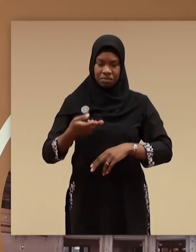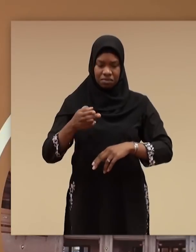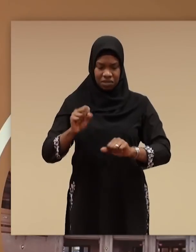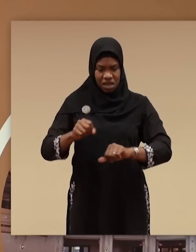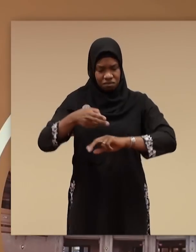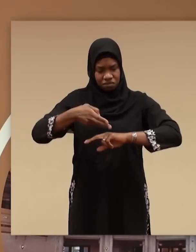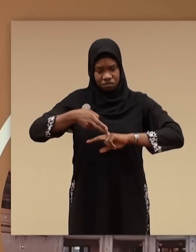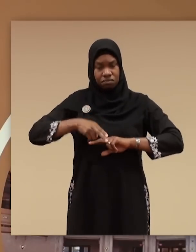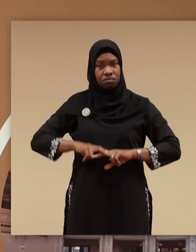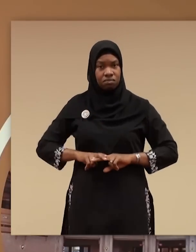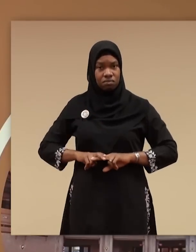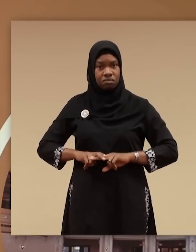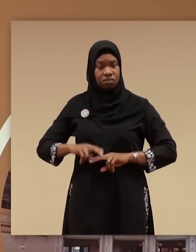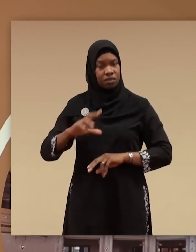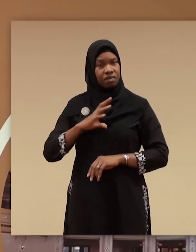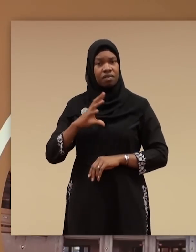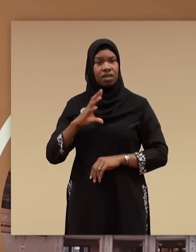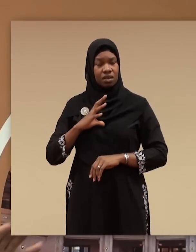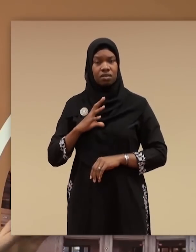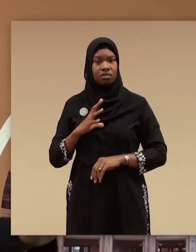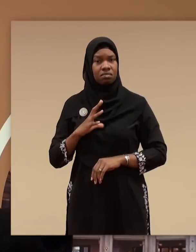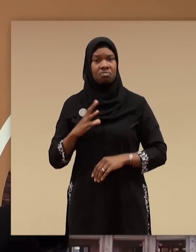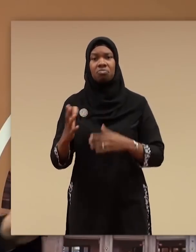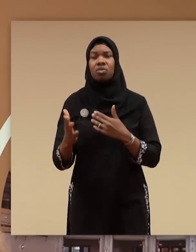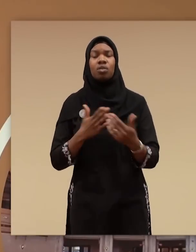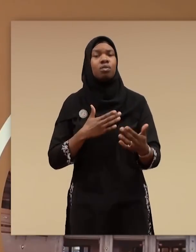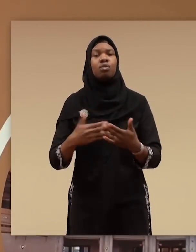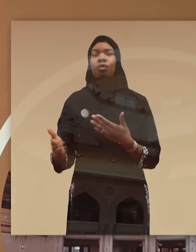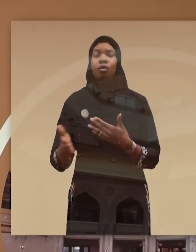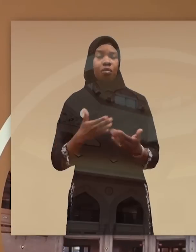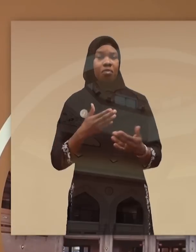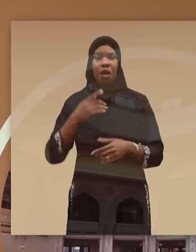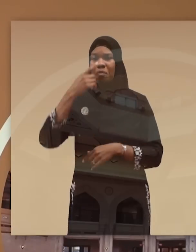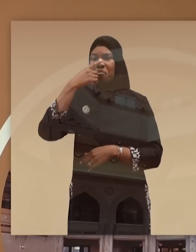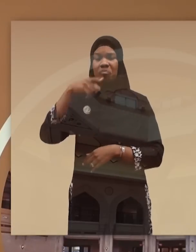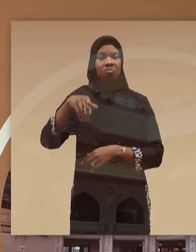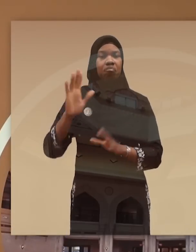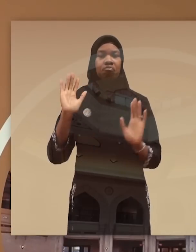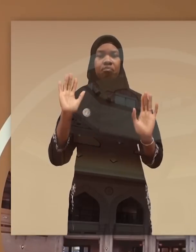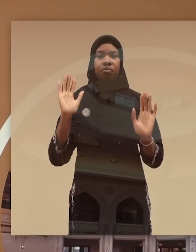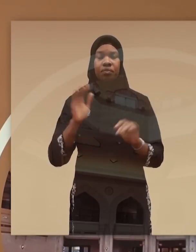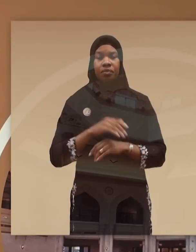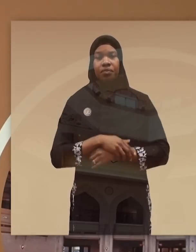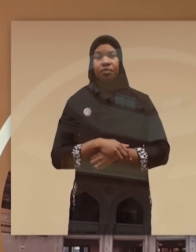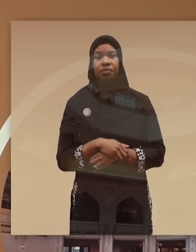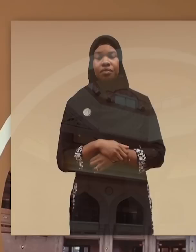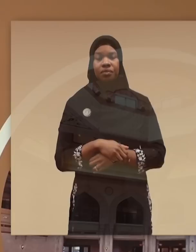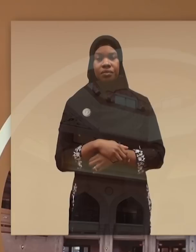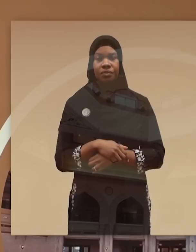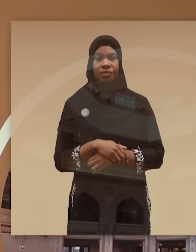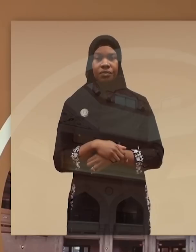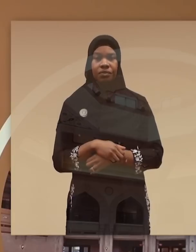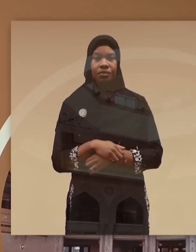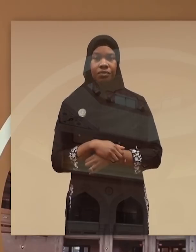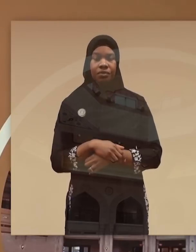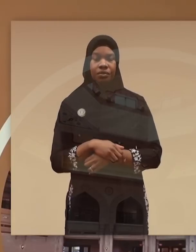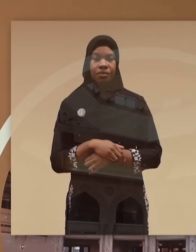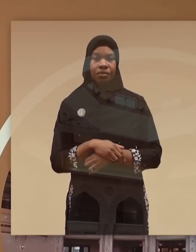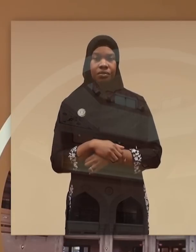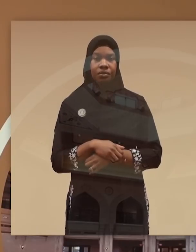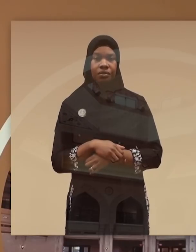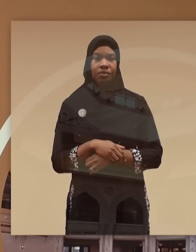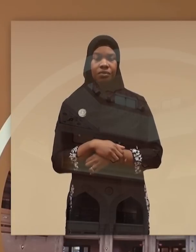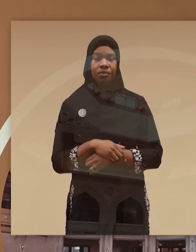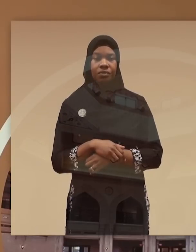And he was humble down to earth, and he didn't mind sit at the doorstep. And here Abu Talib